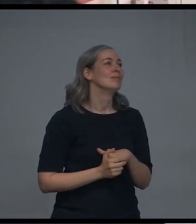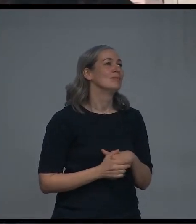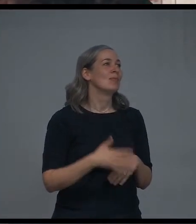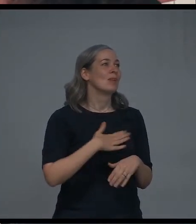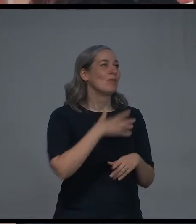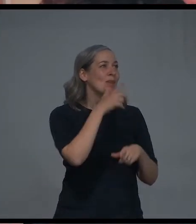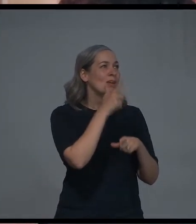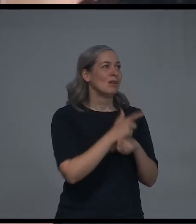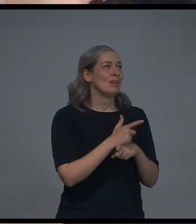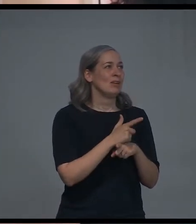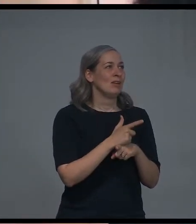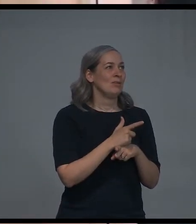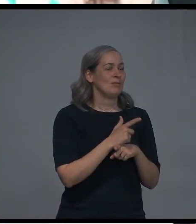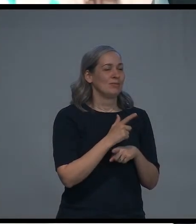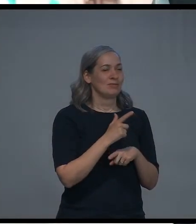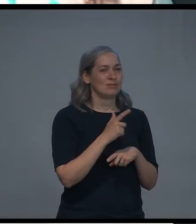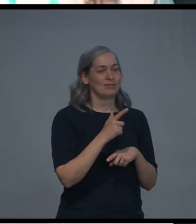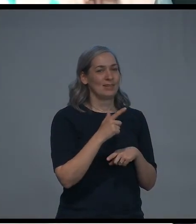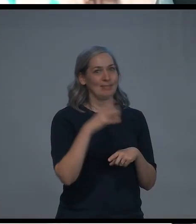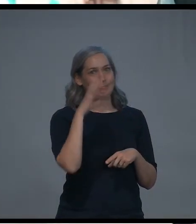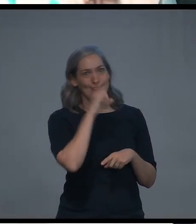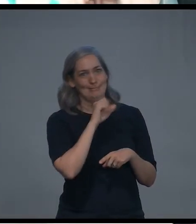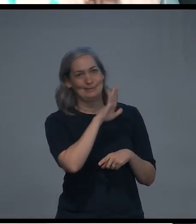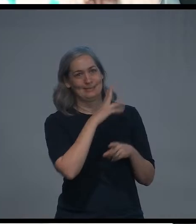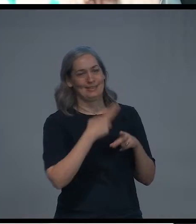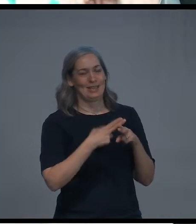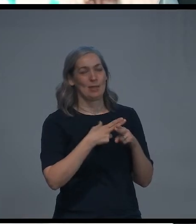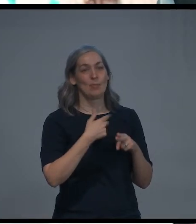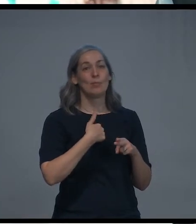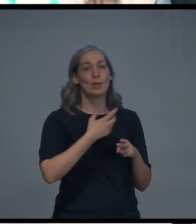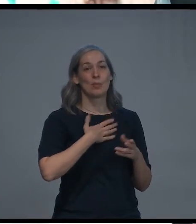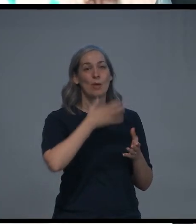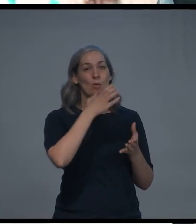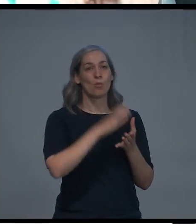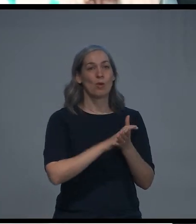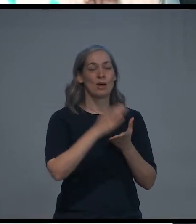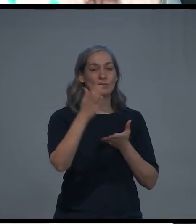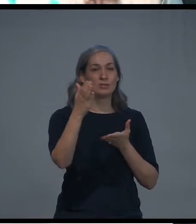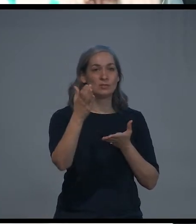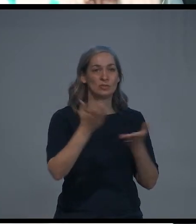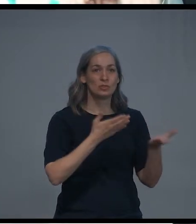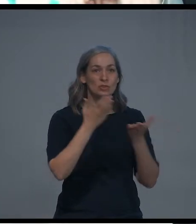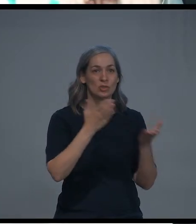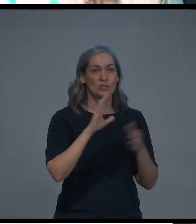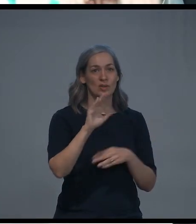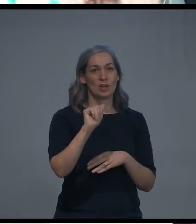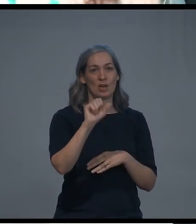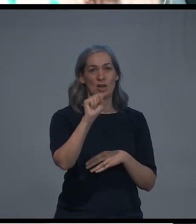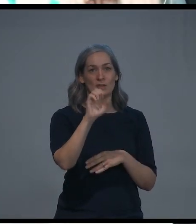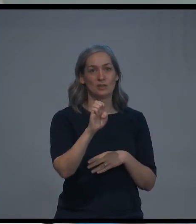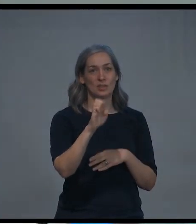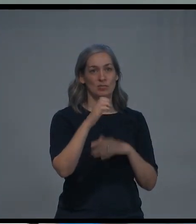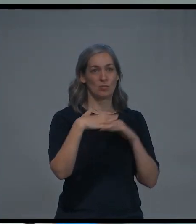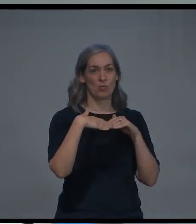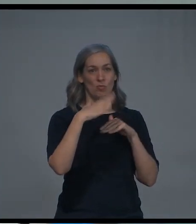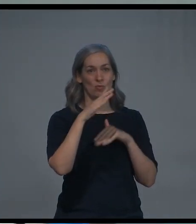My name is Gil Sanchez, and my wife and I have been serving at Casa for the last 25 years, going on 25